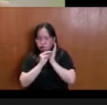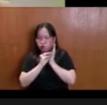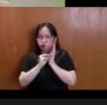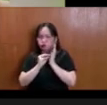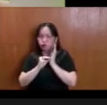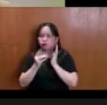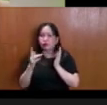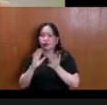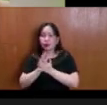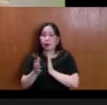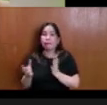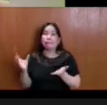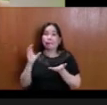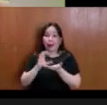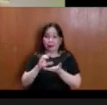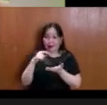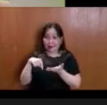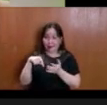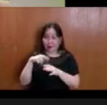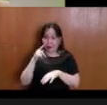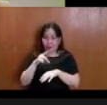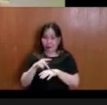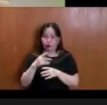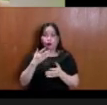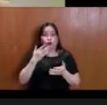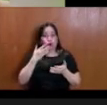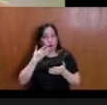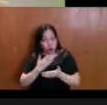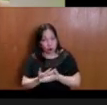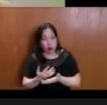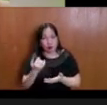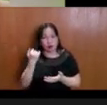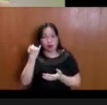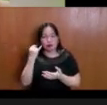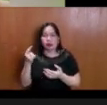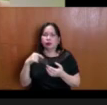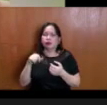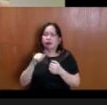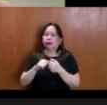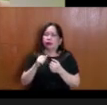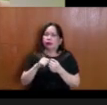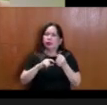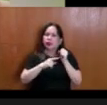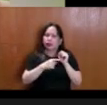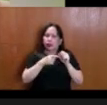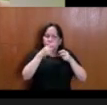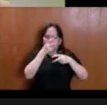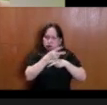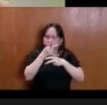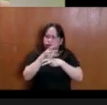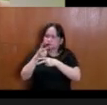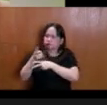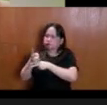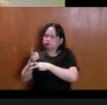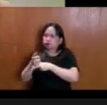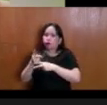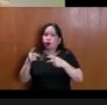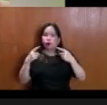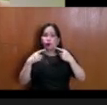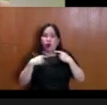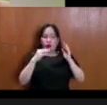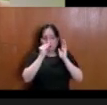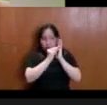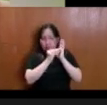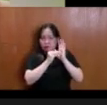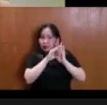national capital. That is actually a very good initiative because you have to start with something, monitoring what you have in your